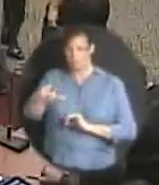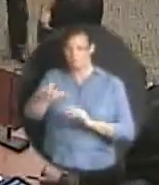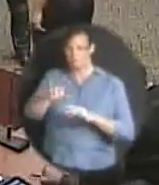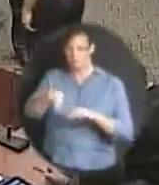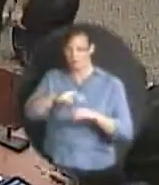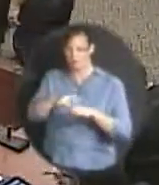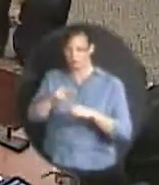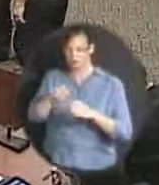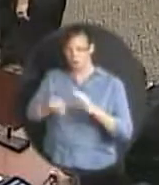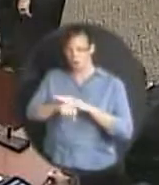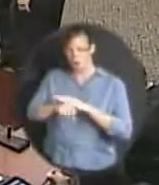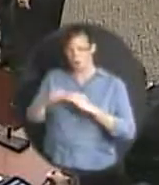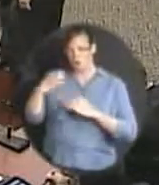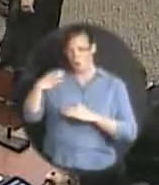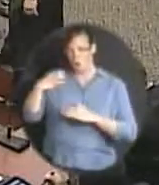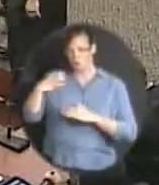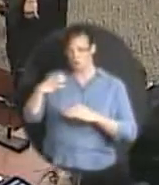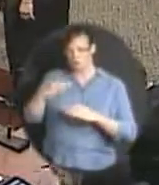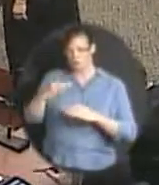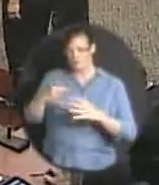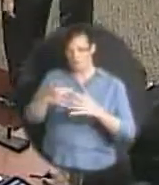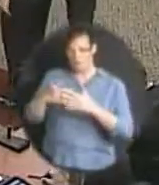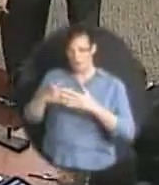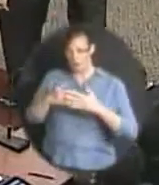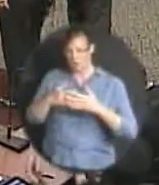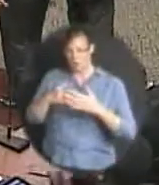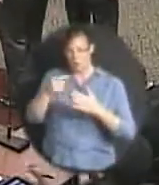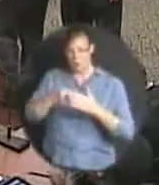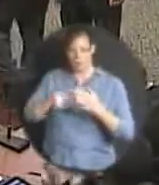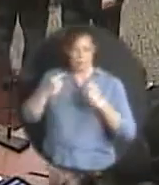Association of America. What an accomplishment.